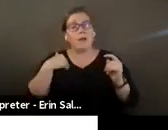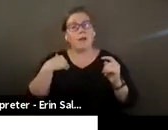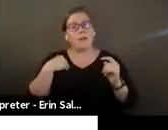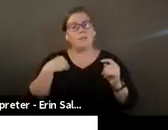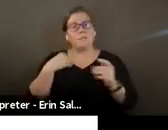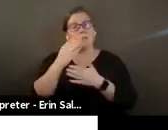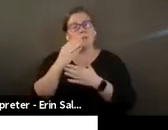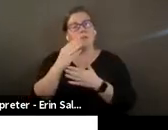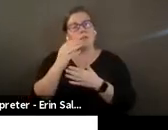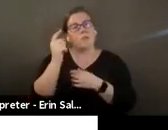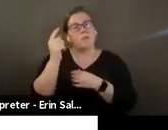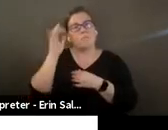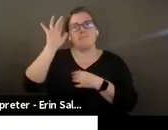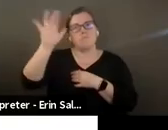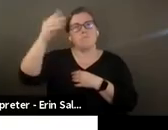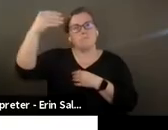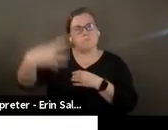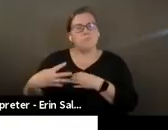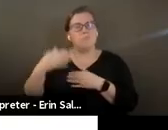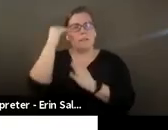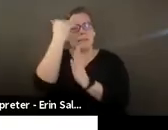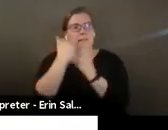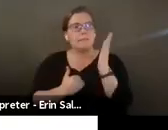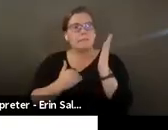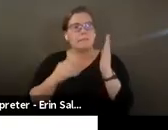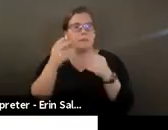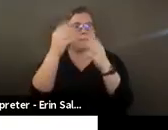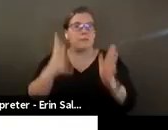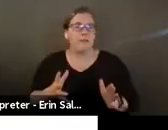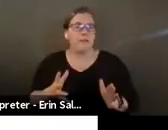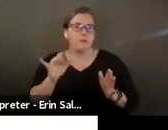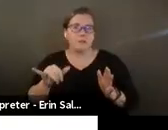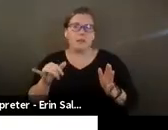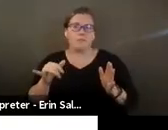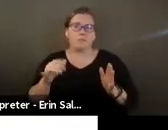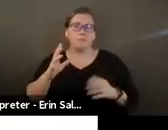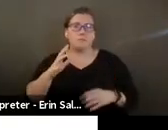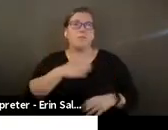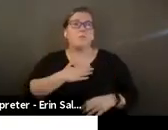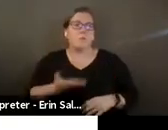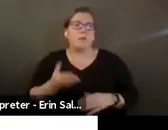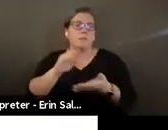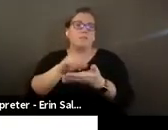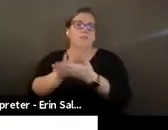website listing providers that have chosen to be listed on our website.